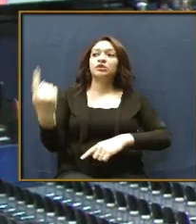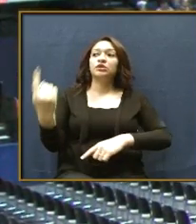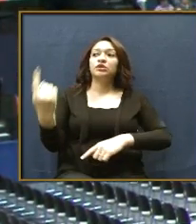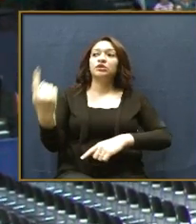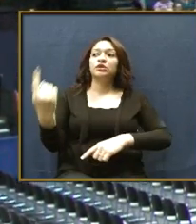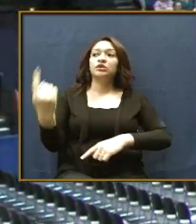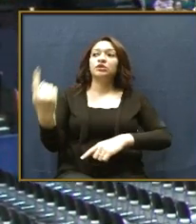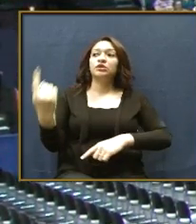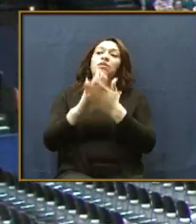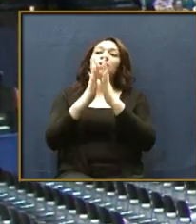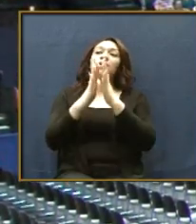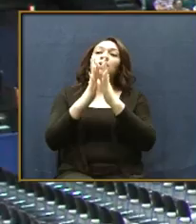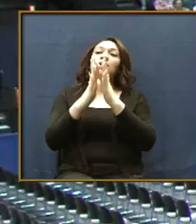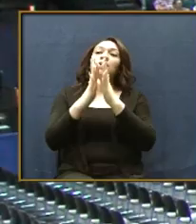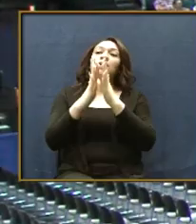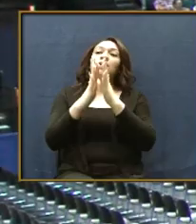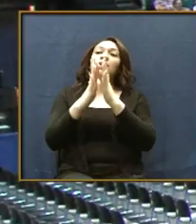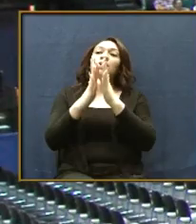Members of